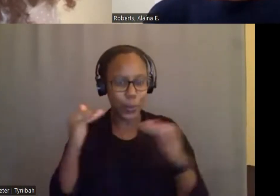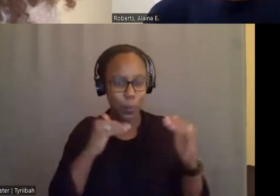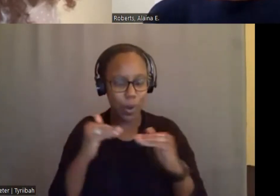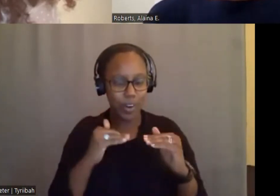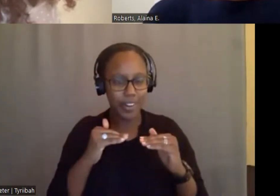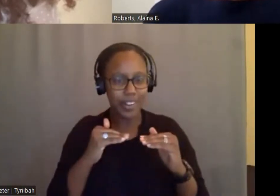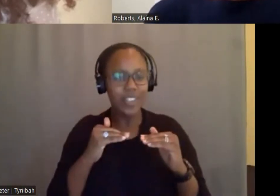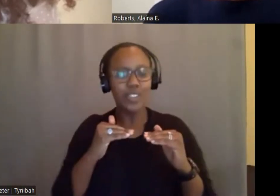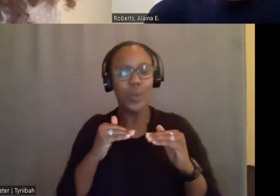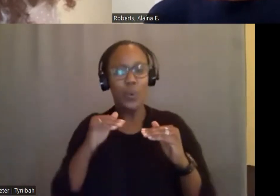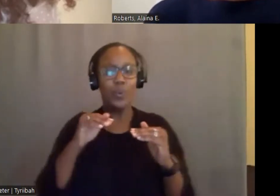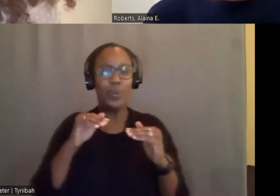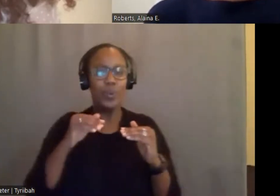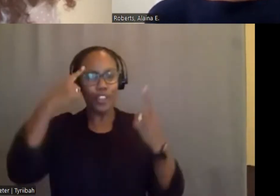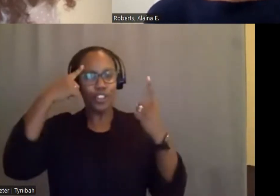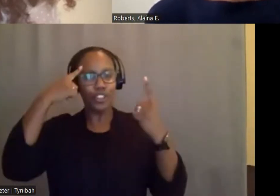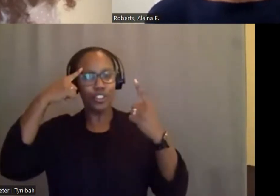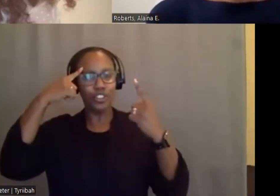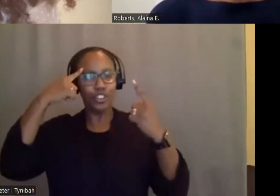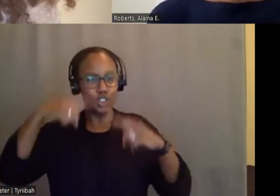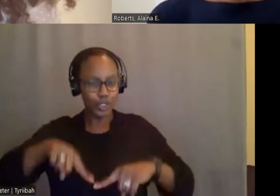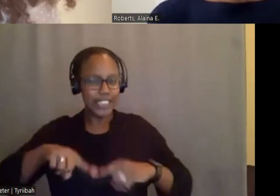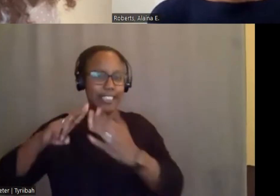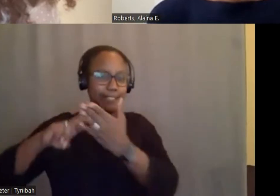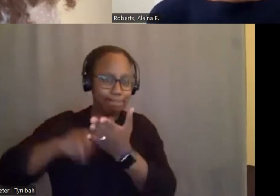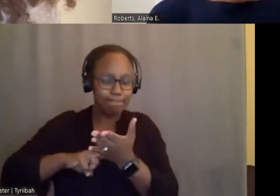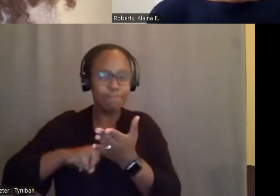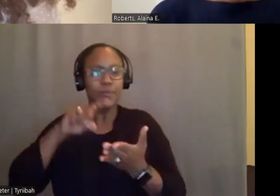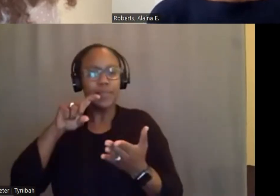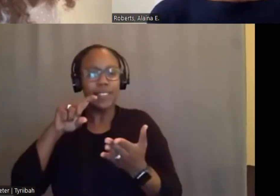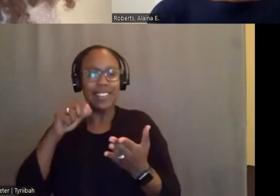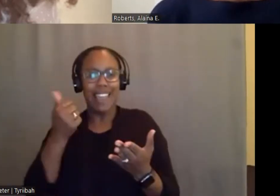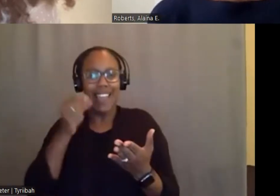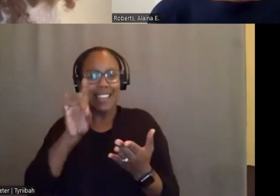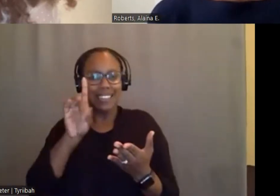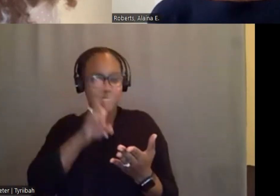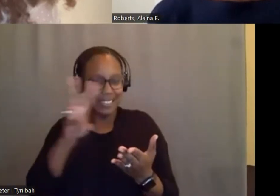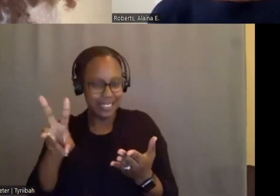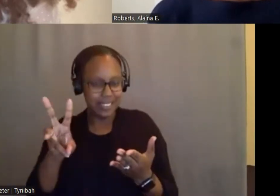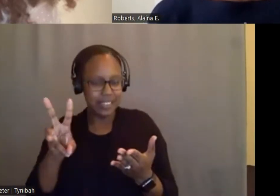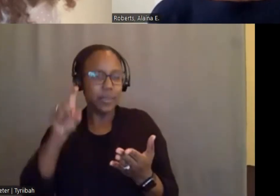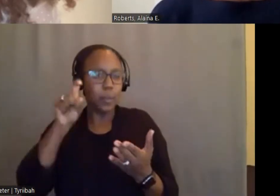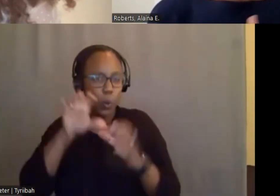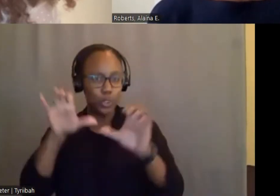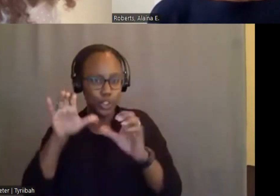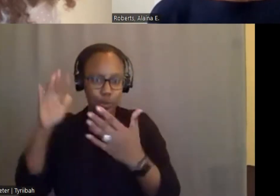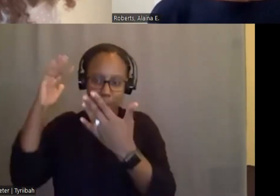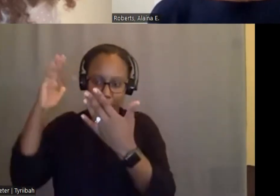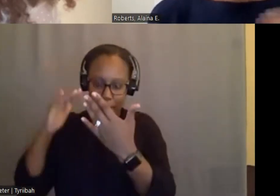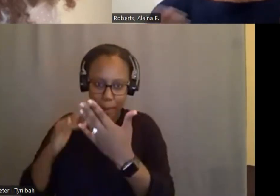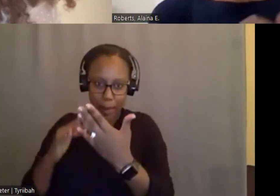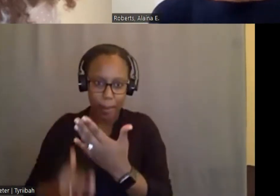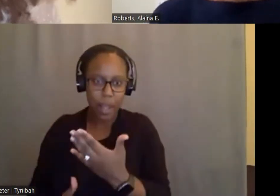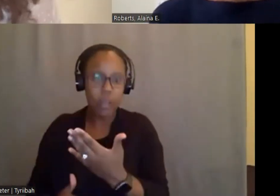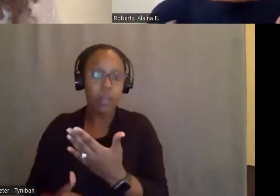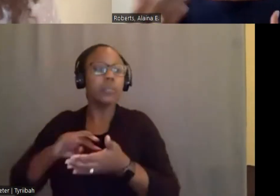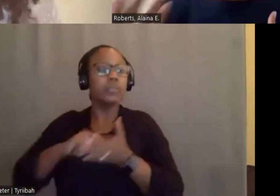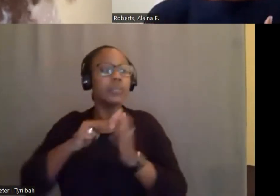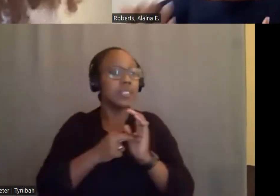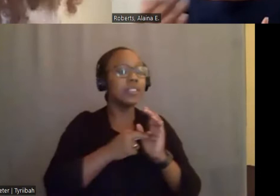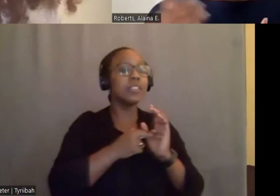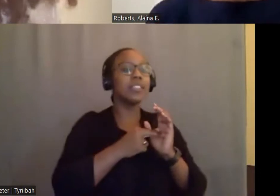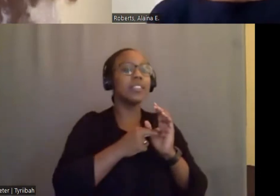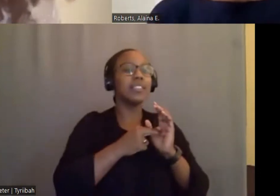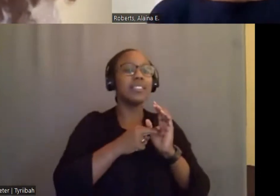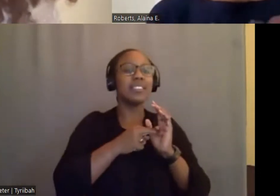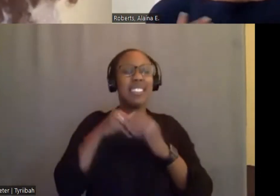these things that we think of Reconstruction doing in the United States. And so it forces these Indian nations to allow railroads to run through their nations. There's